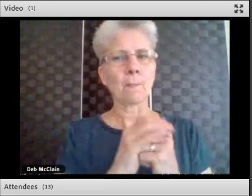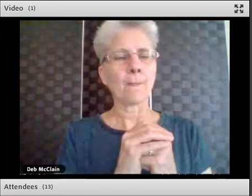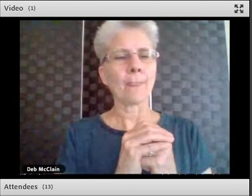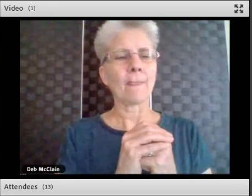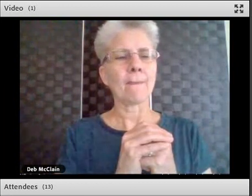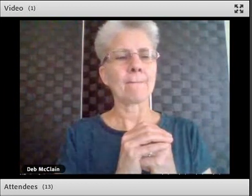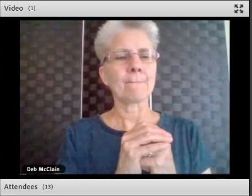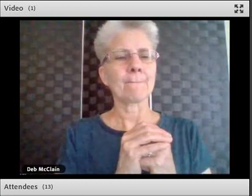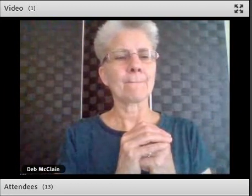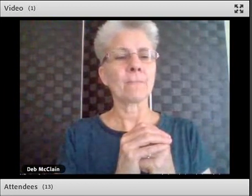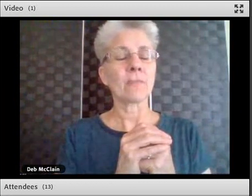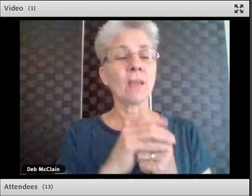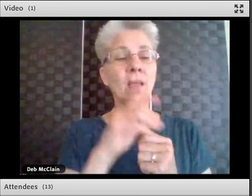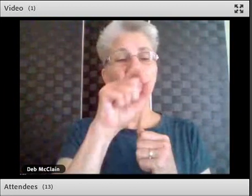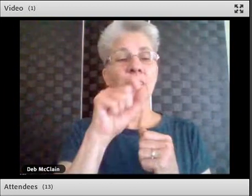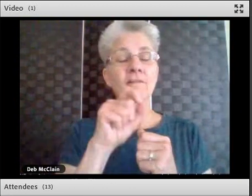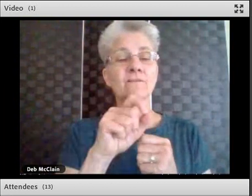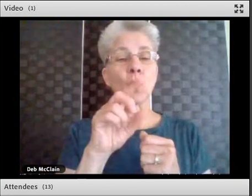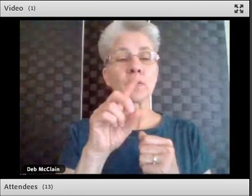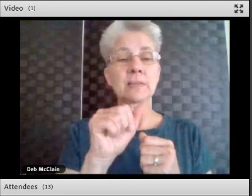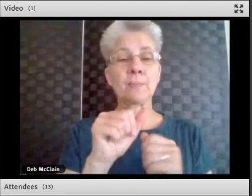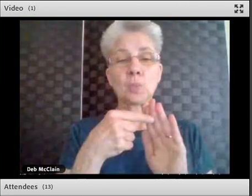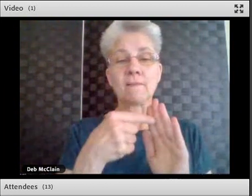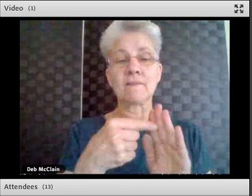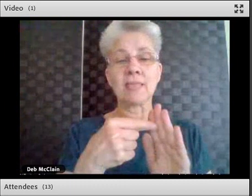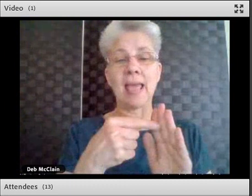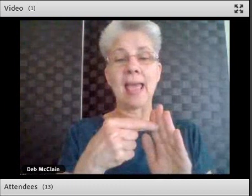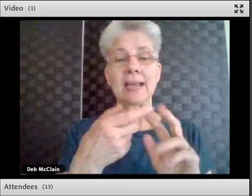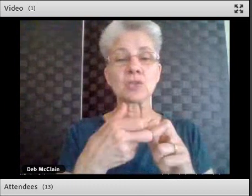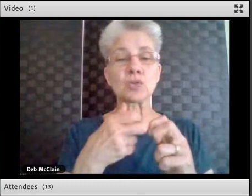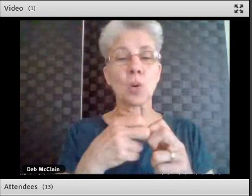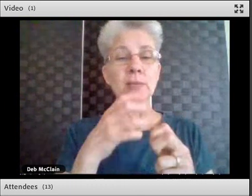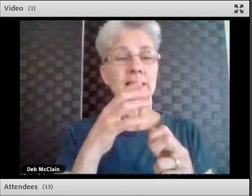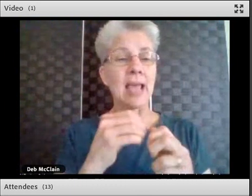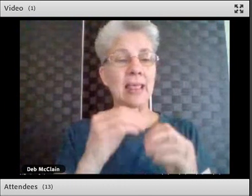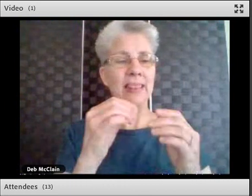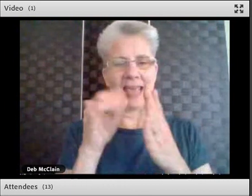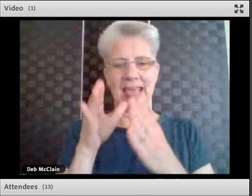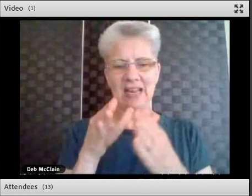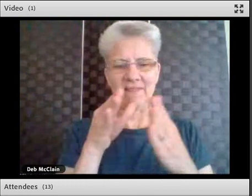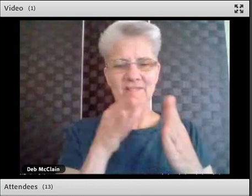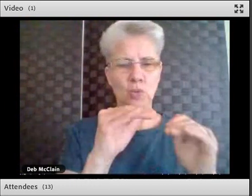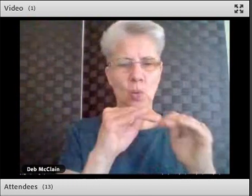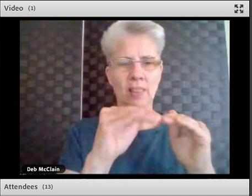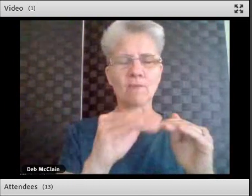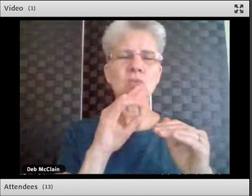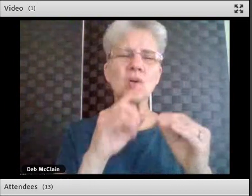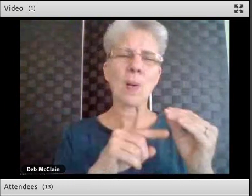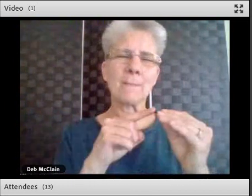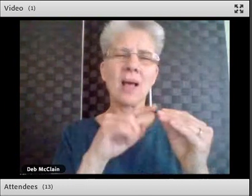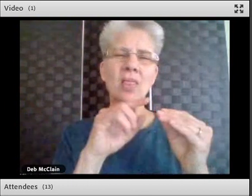the individual. Therefore, disabilities reflect disturbances at the individual level. And again,